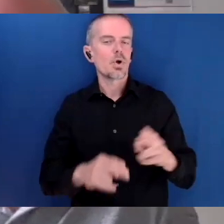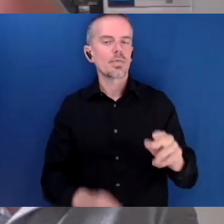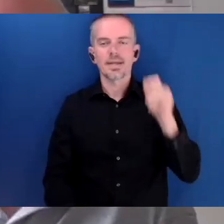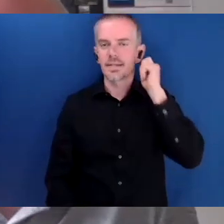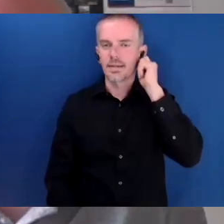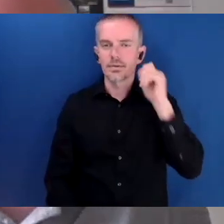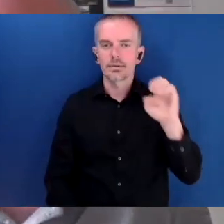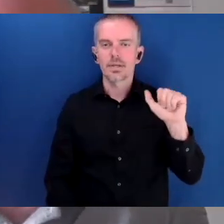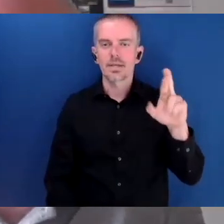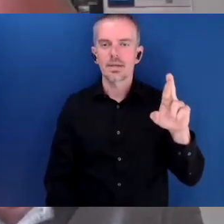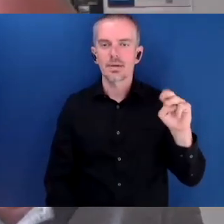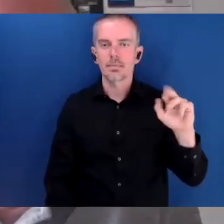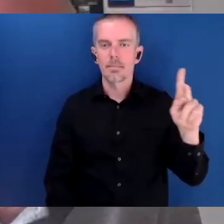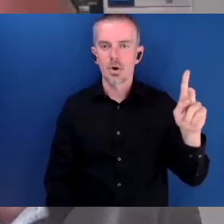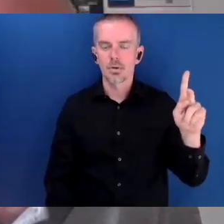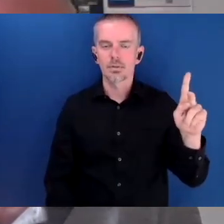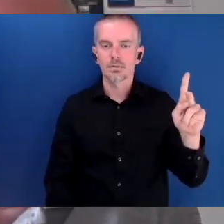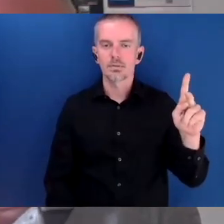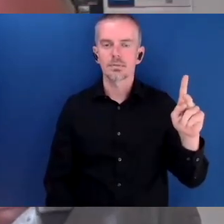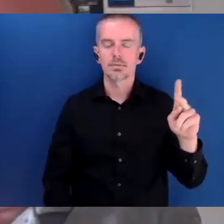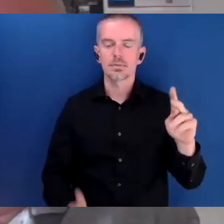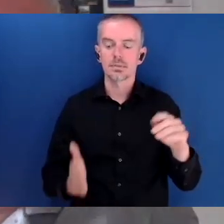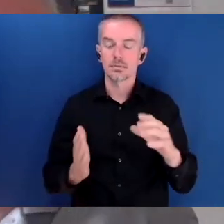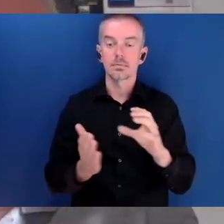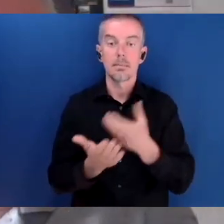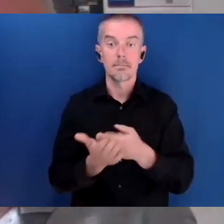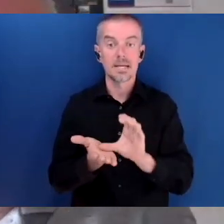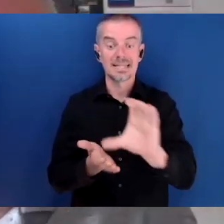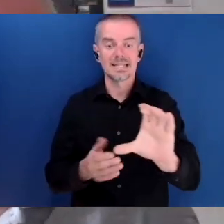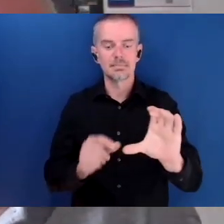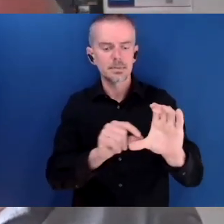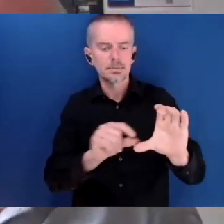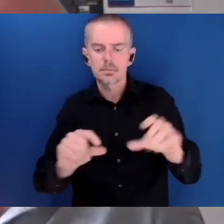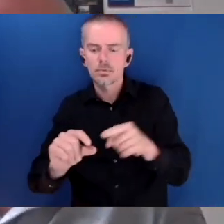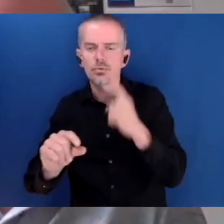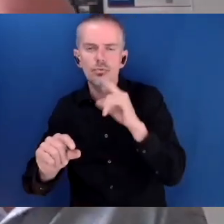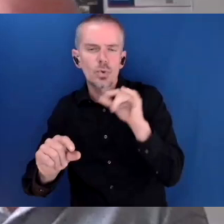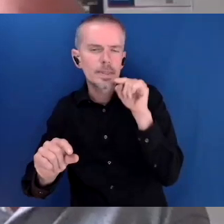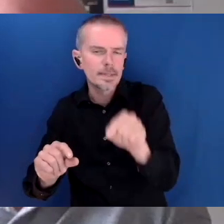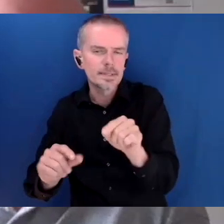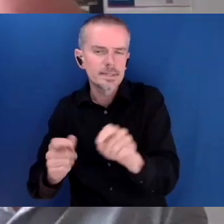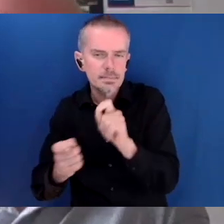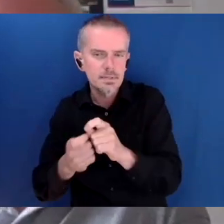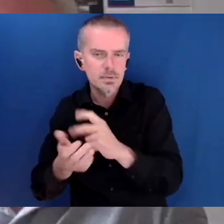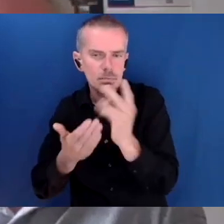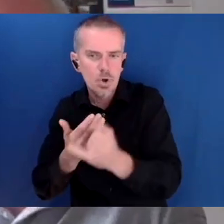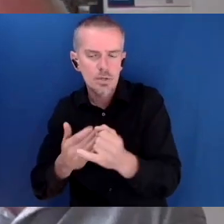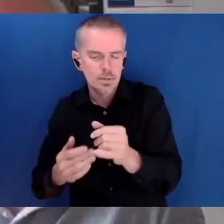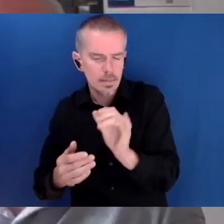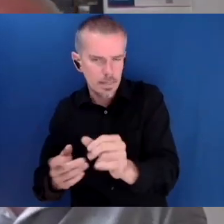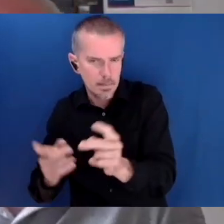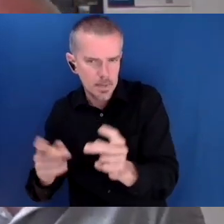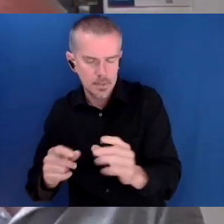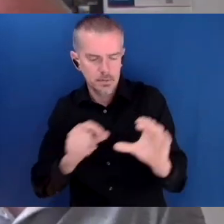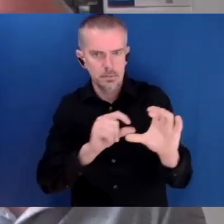shall spend this amount of money on this particular project in this particular place. And they kind of take